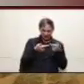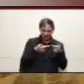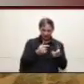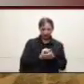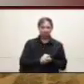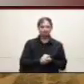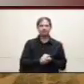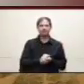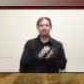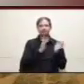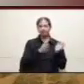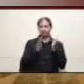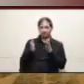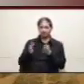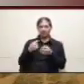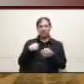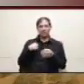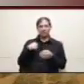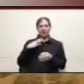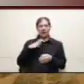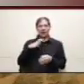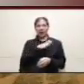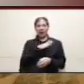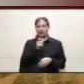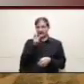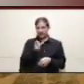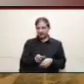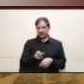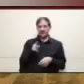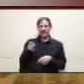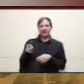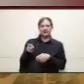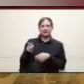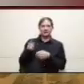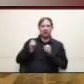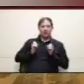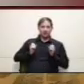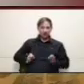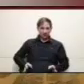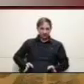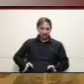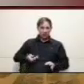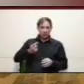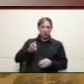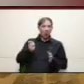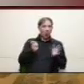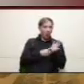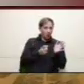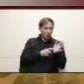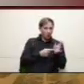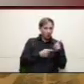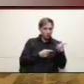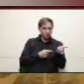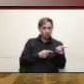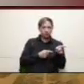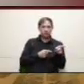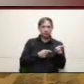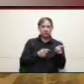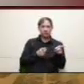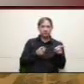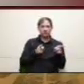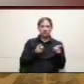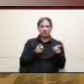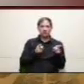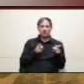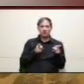just quickly on councillors and officials owing the municipalities for rates and services. We know according to the Structures Act that you're not as a